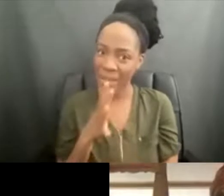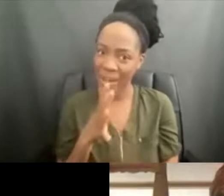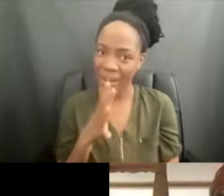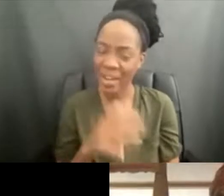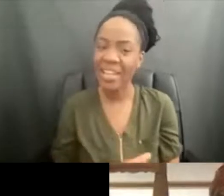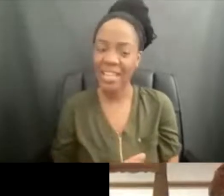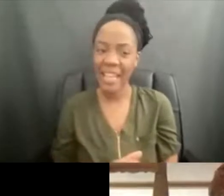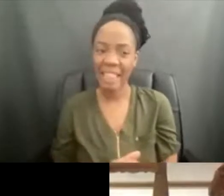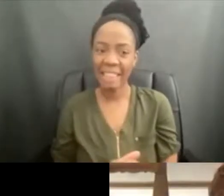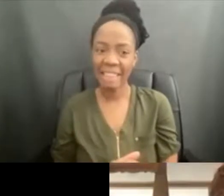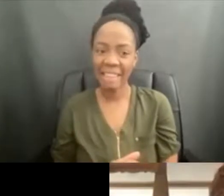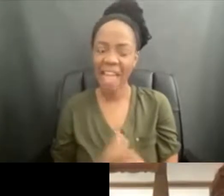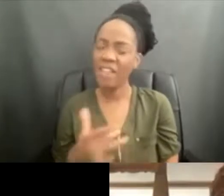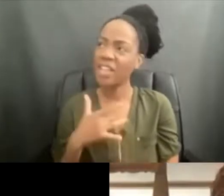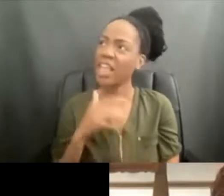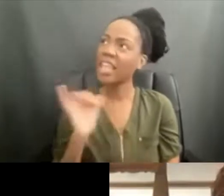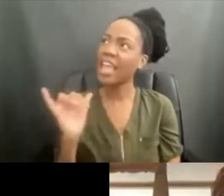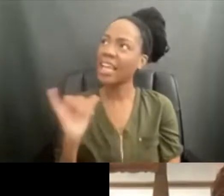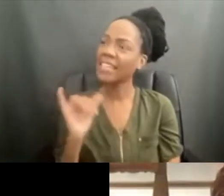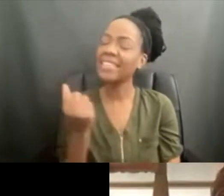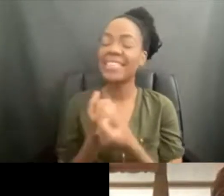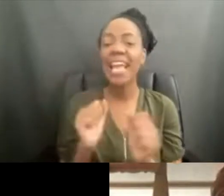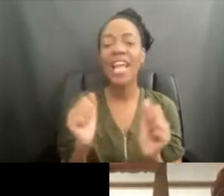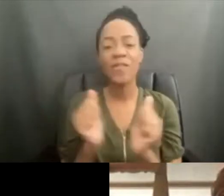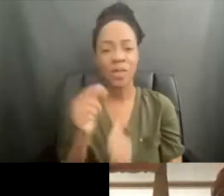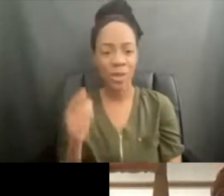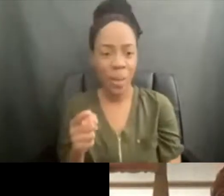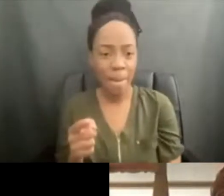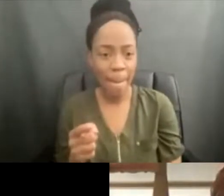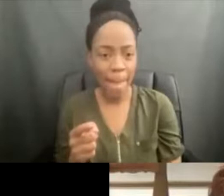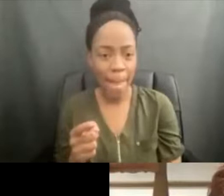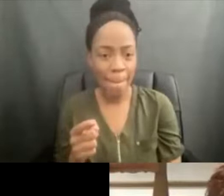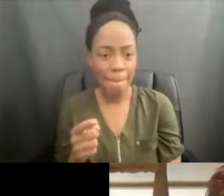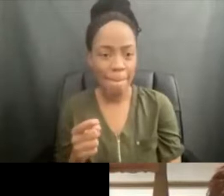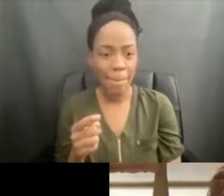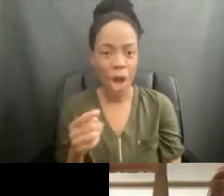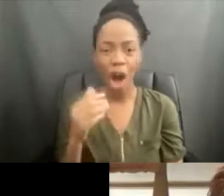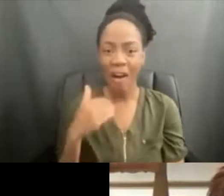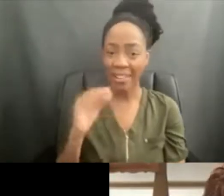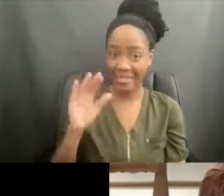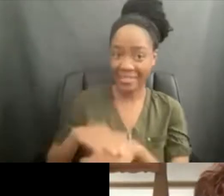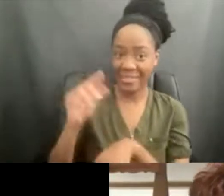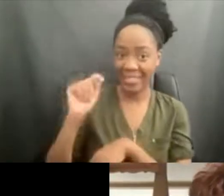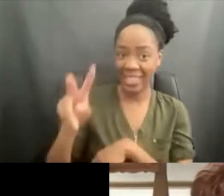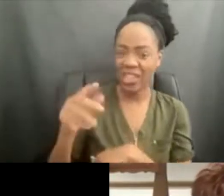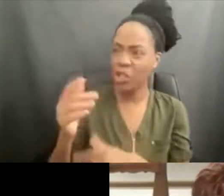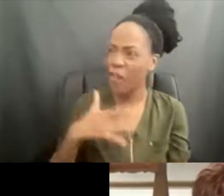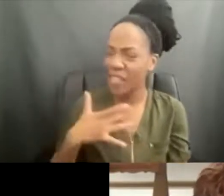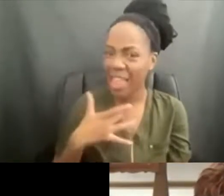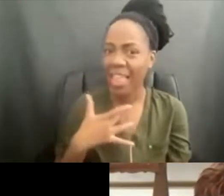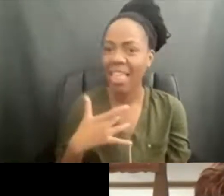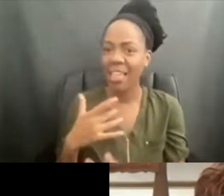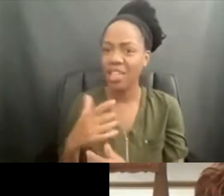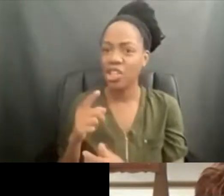like, in a way, we felt safe with you right on that tube. How does it feel being a nationally